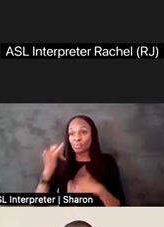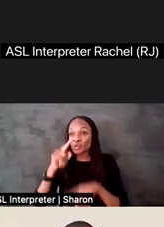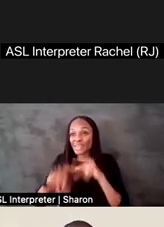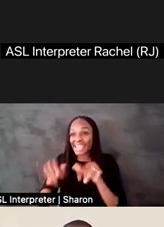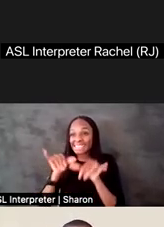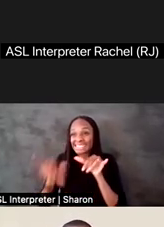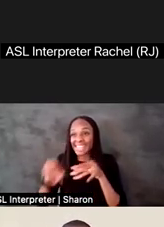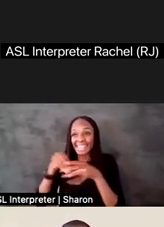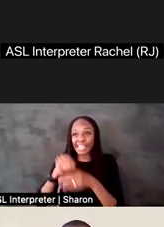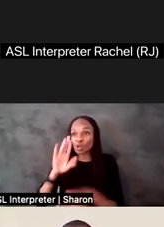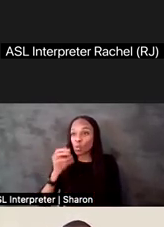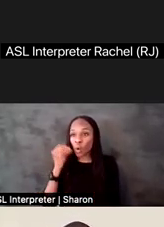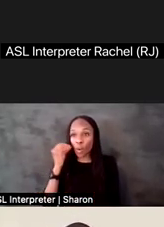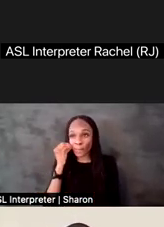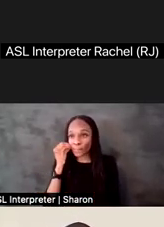home,